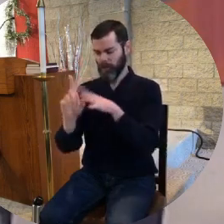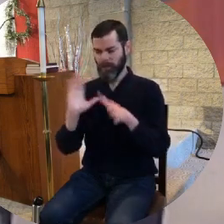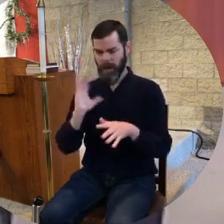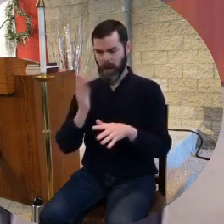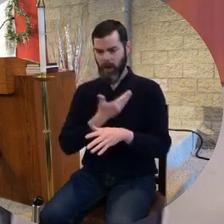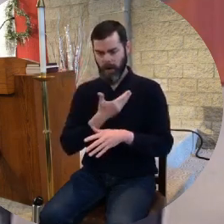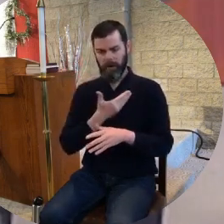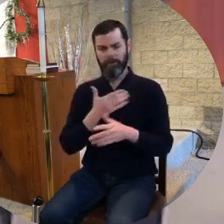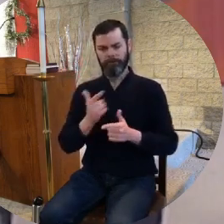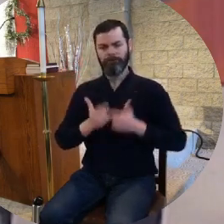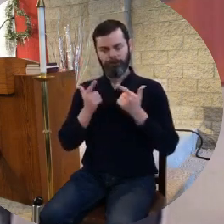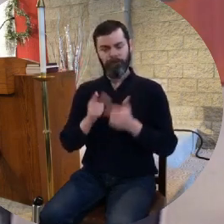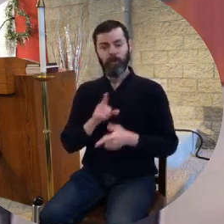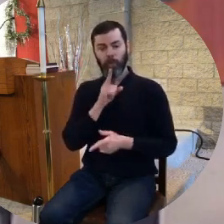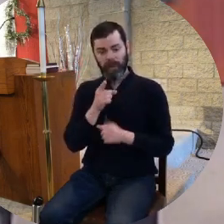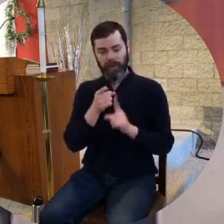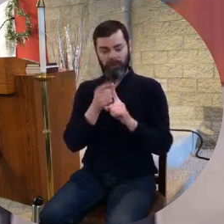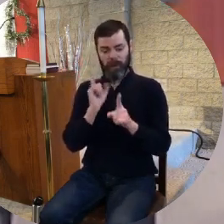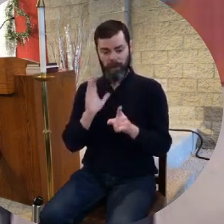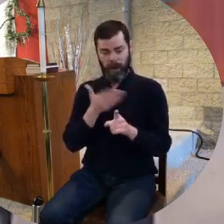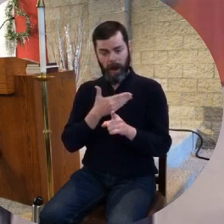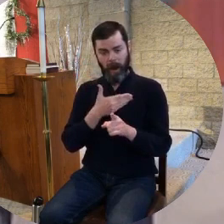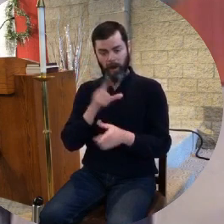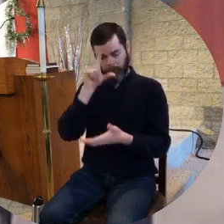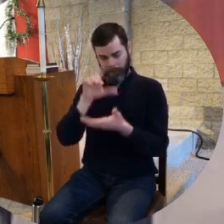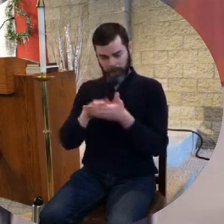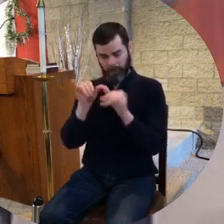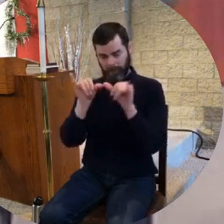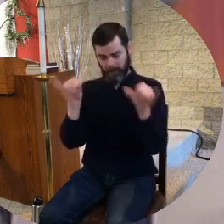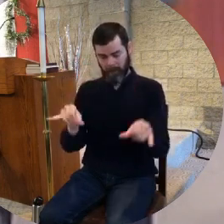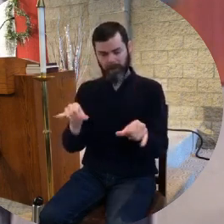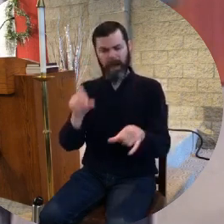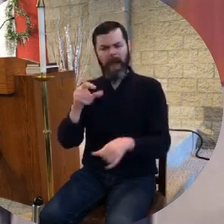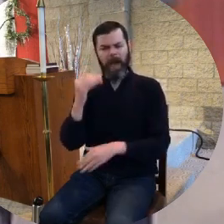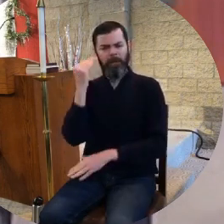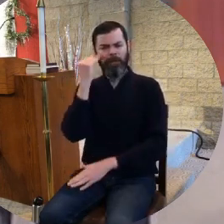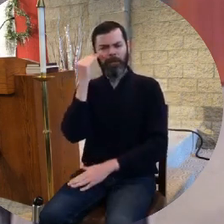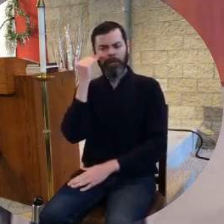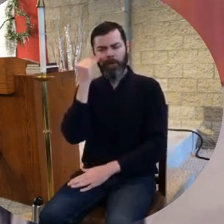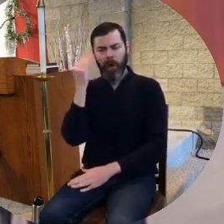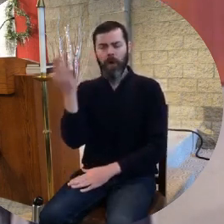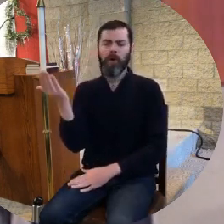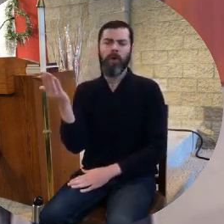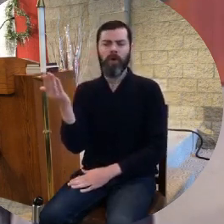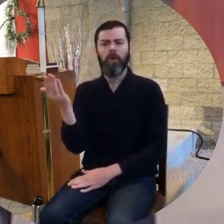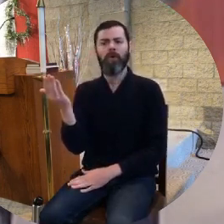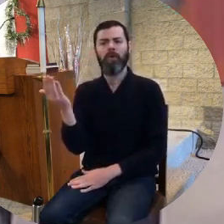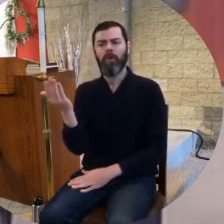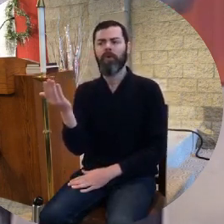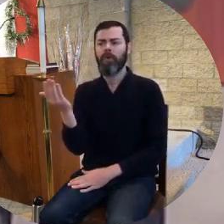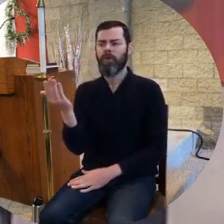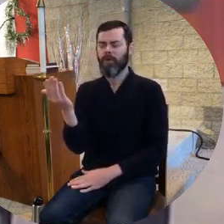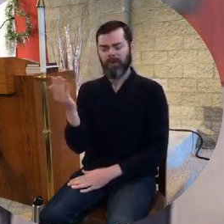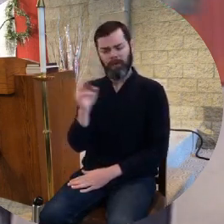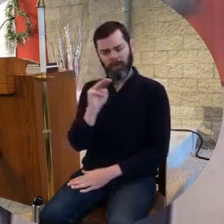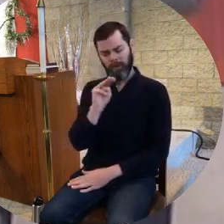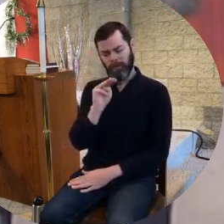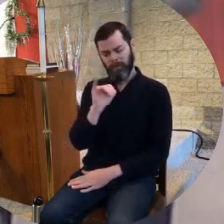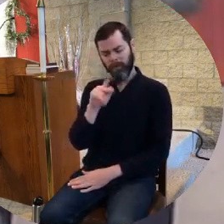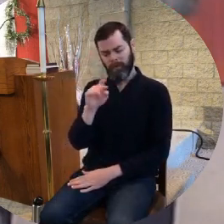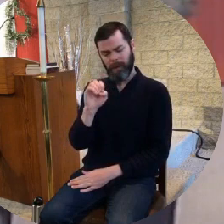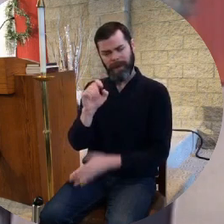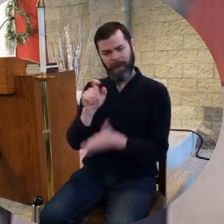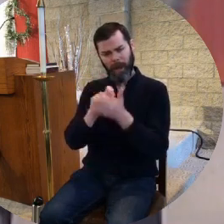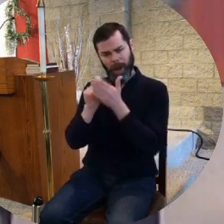systems as well. So it's really important for us to become aware of that. And Mike Dooley says that if we want to live the life of